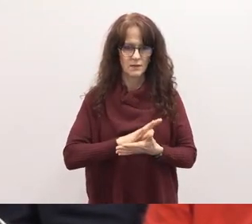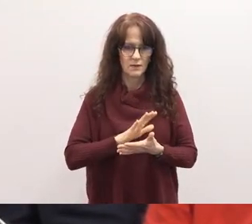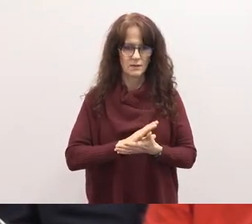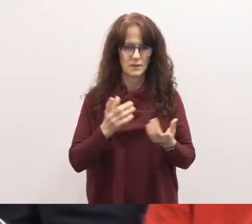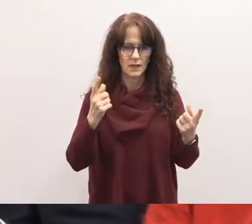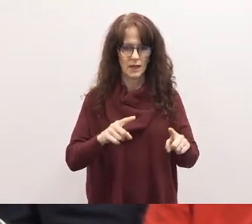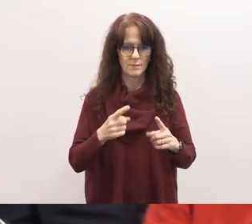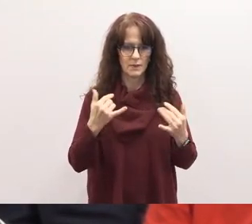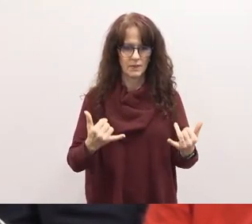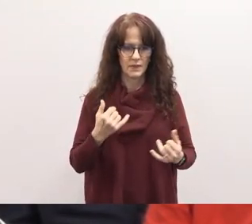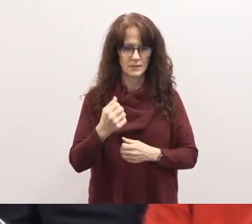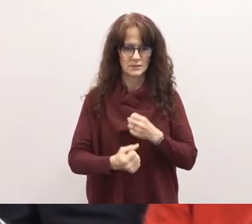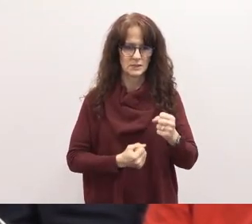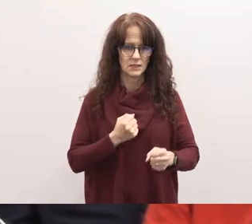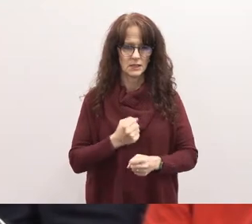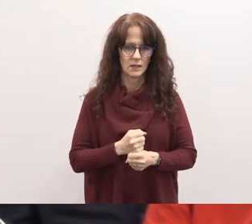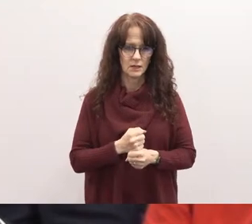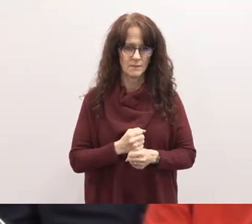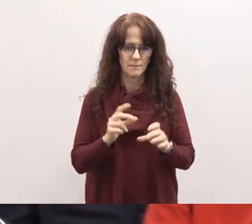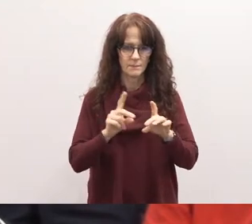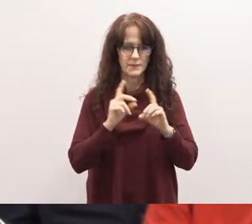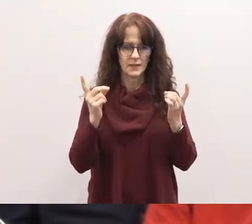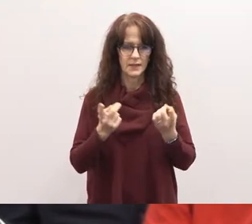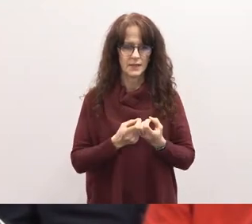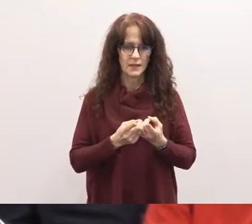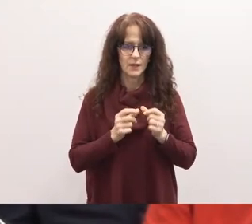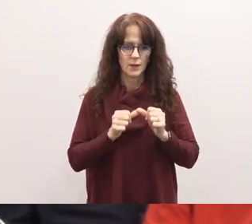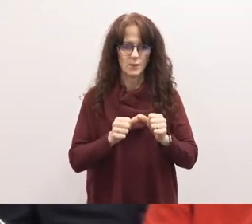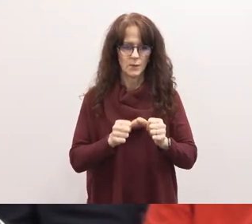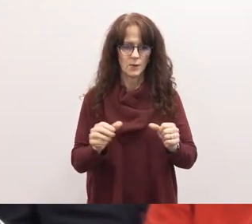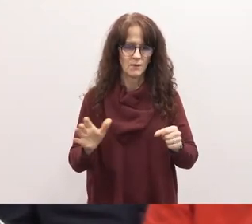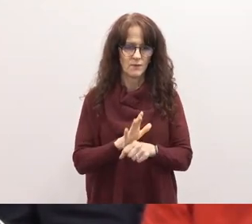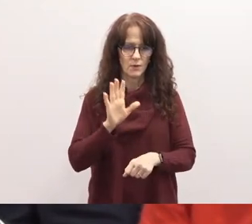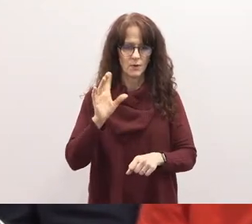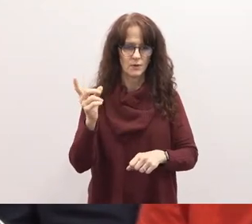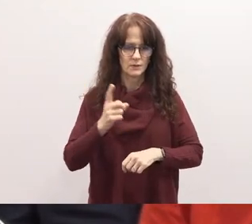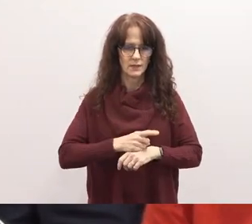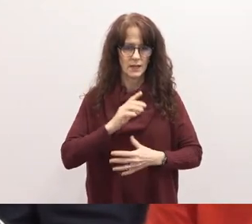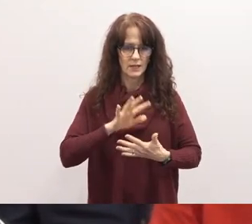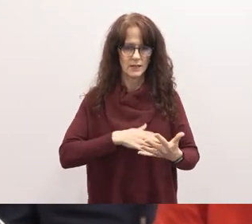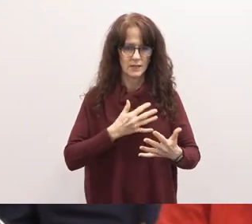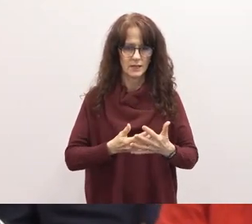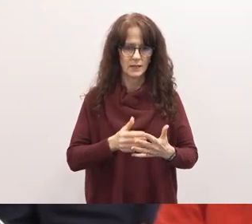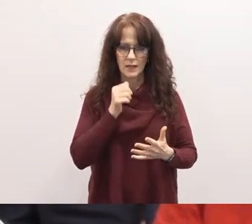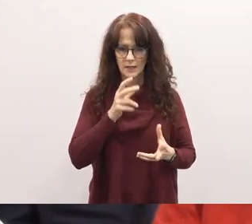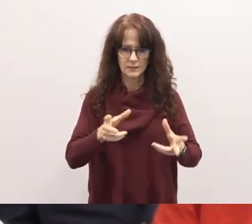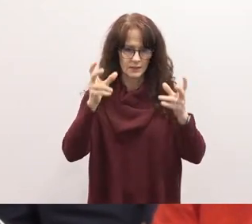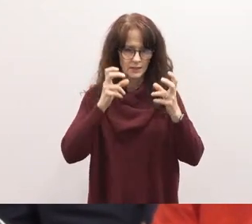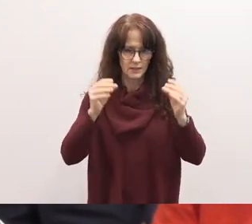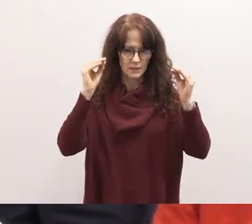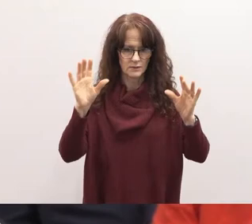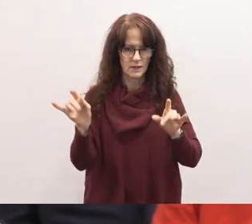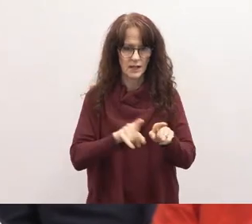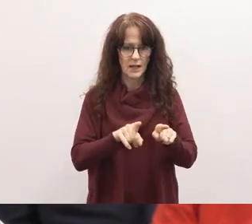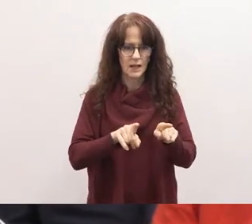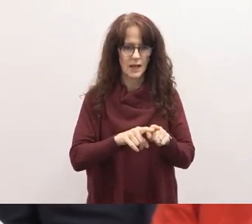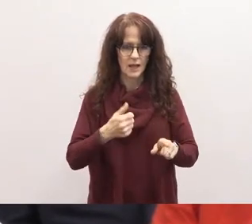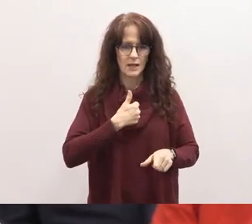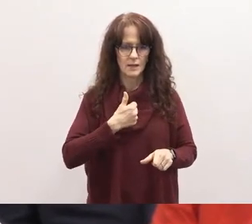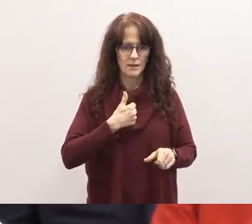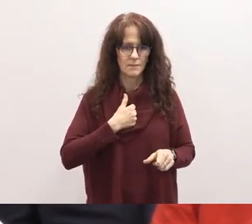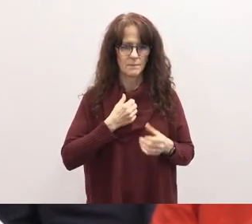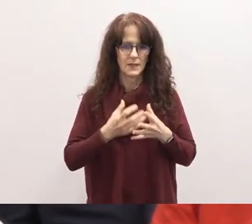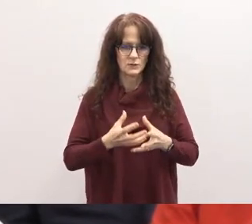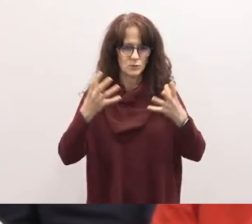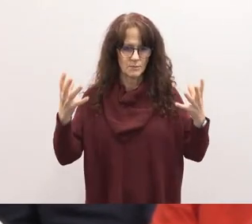it happened this year. While the district barrels ahead with a full day schedule, it fails to listen to teachers like myself who say it's just